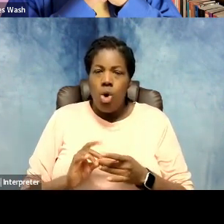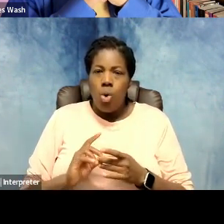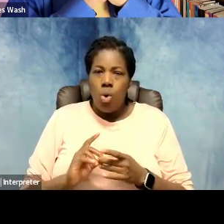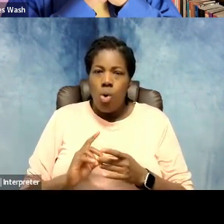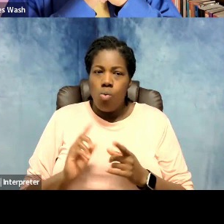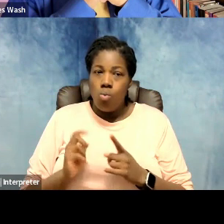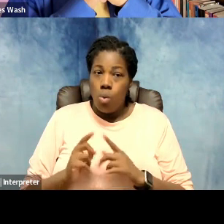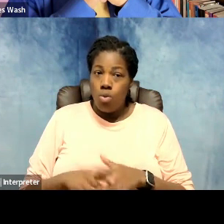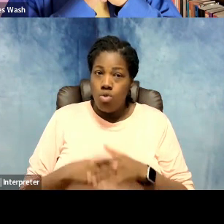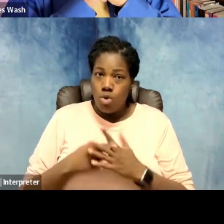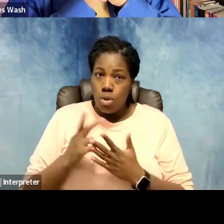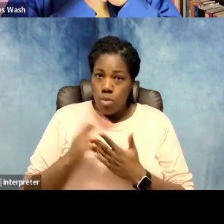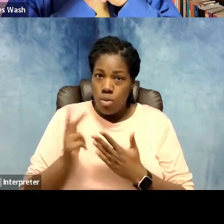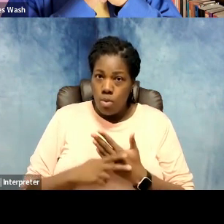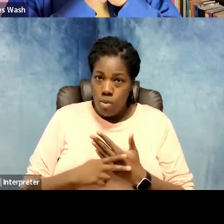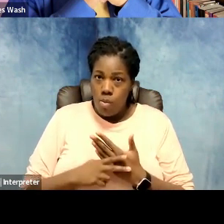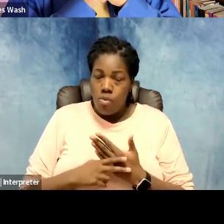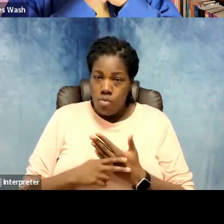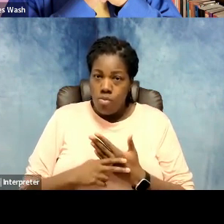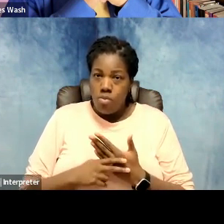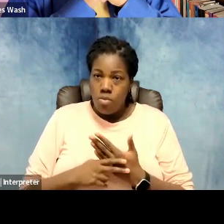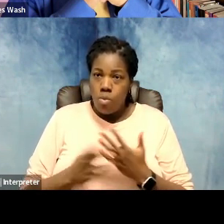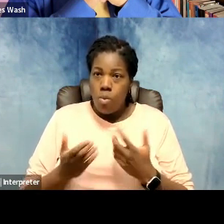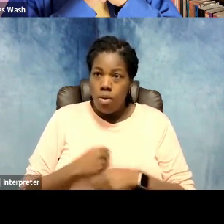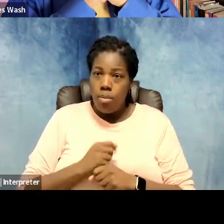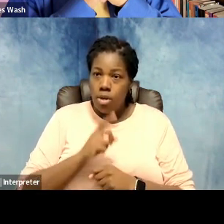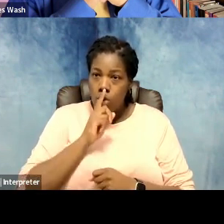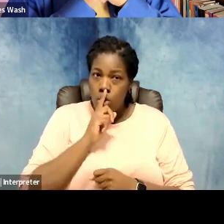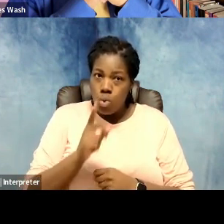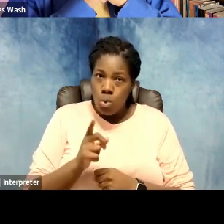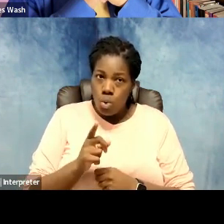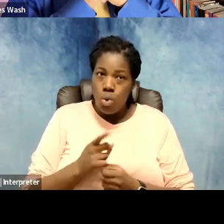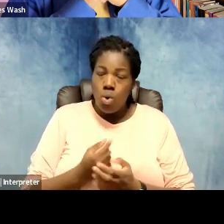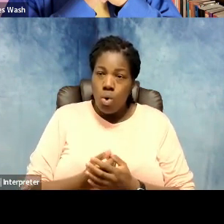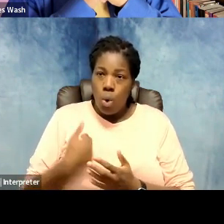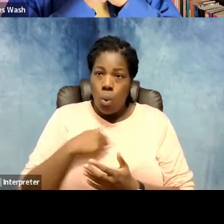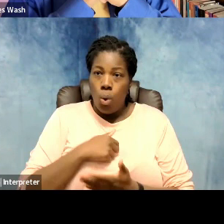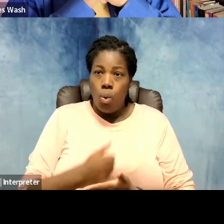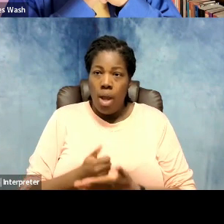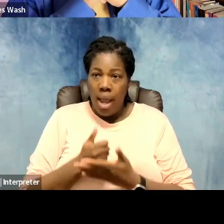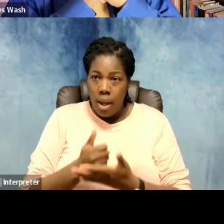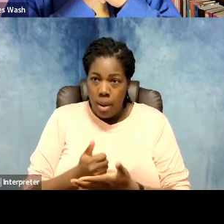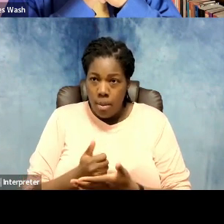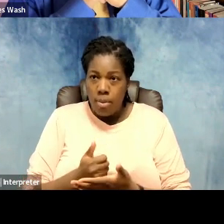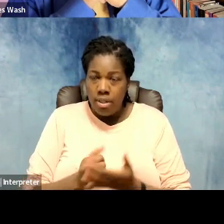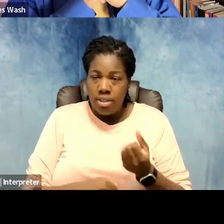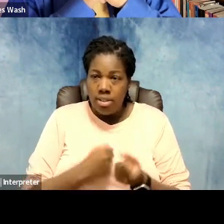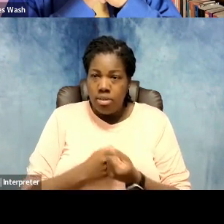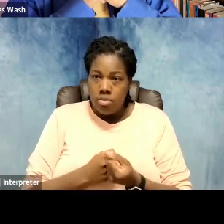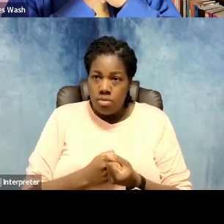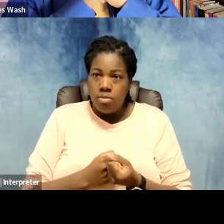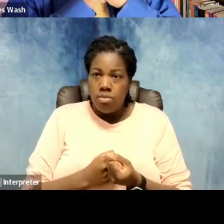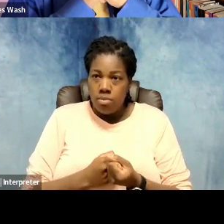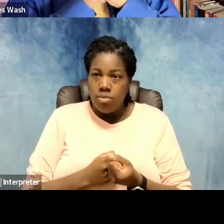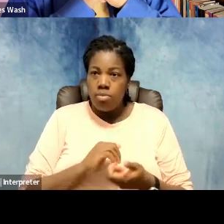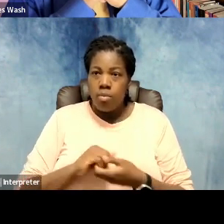this program initially, we wanted to make sure that we were helping to truly support those